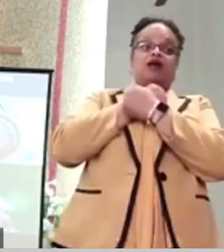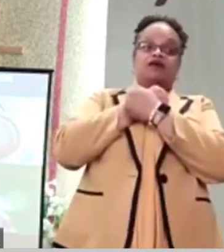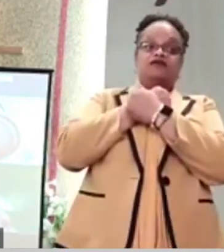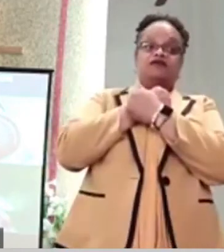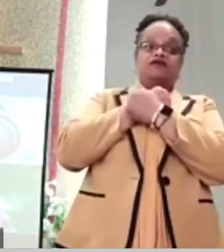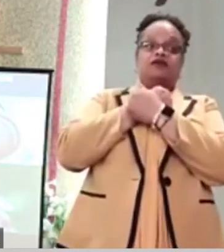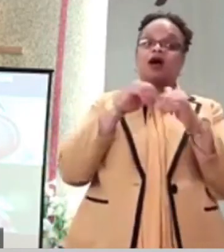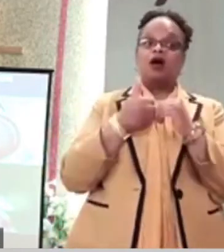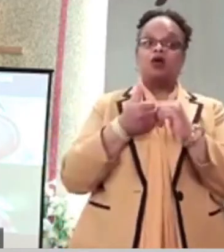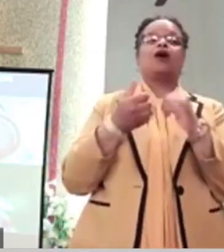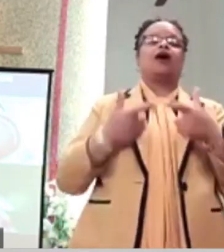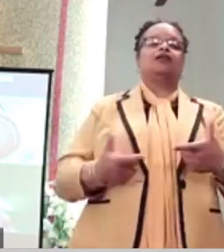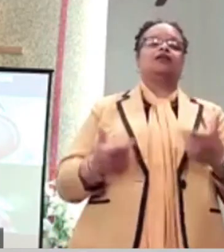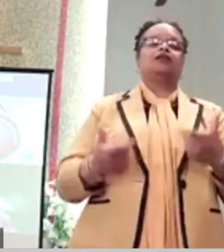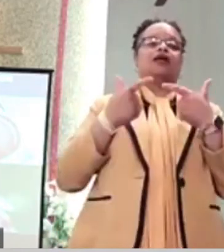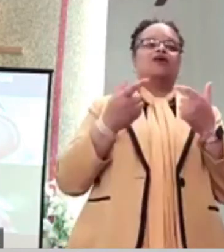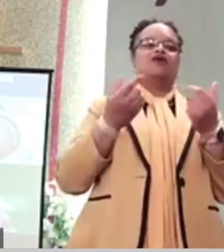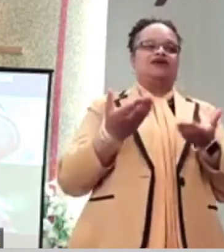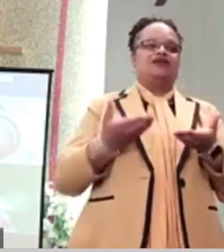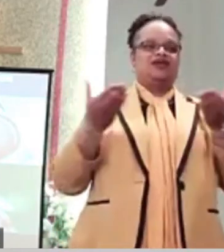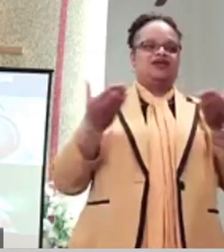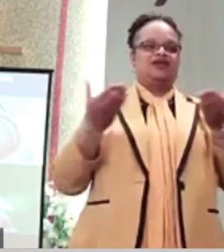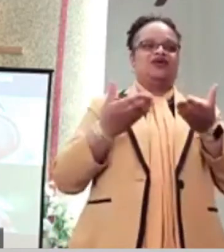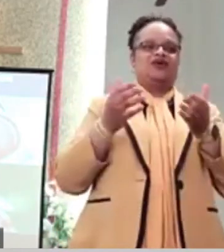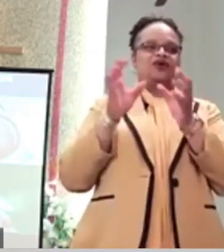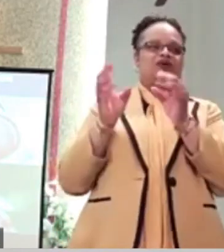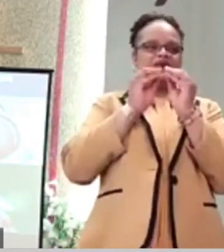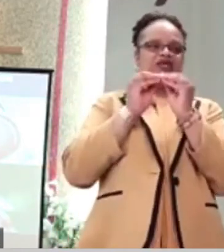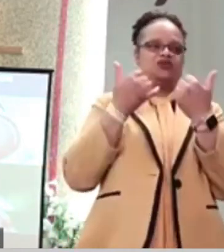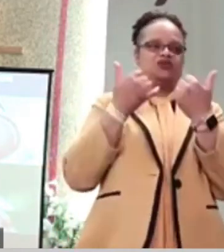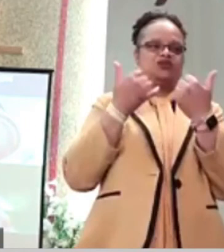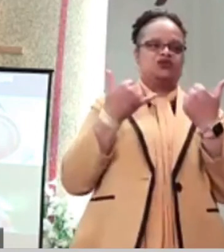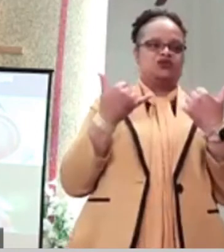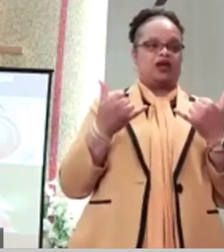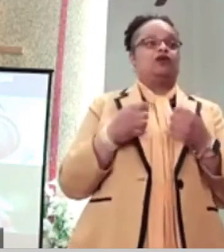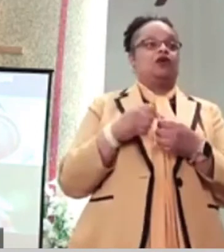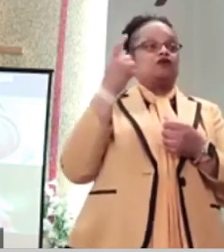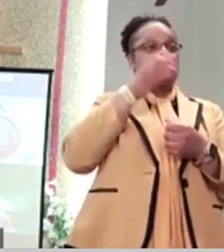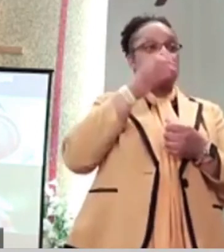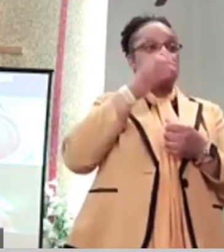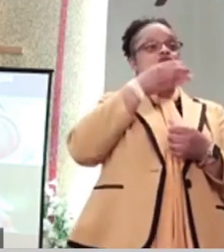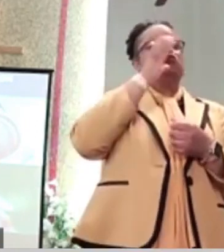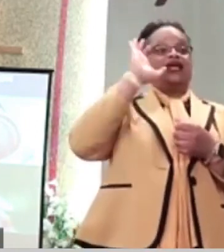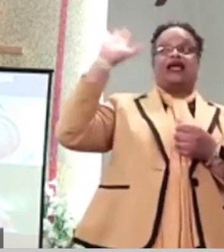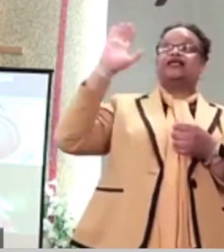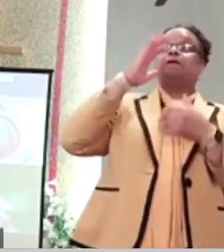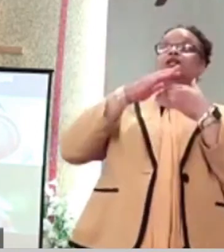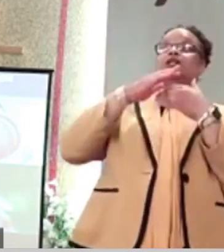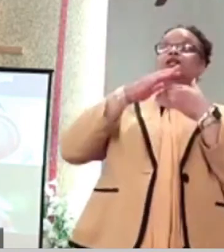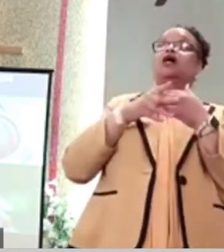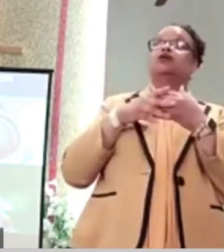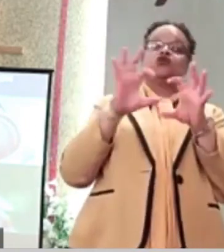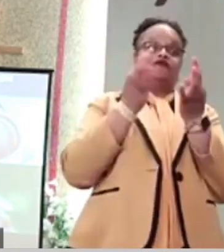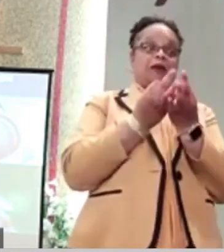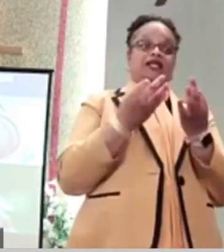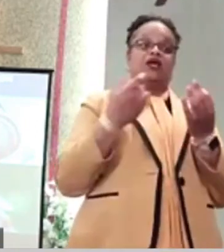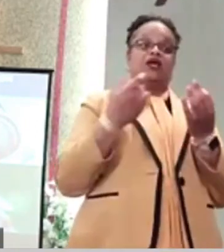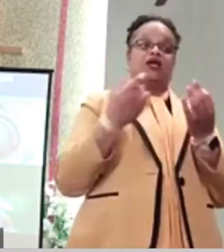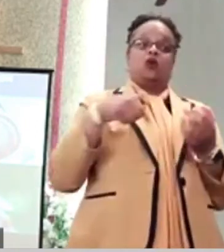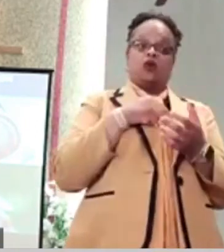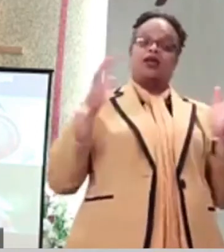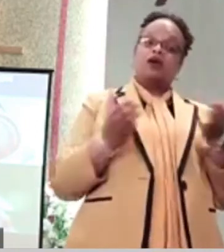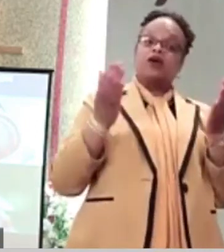by allowing us all to gather here and drink in his eternal life-sustaining blood. So family, let us be encouraged. We